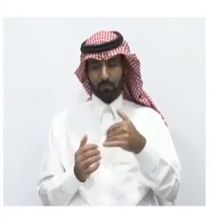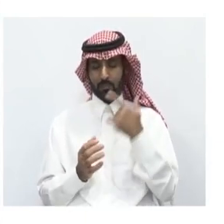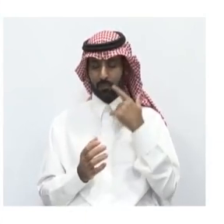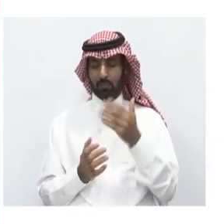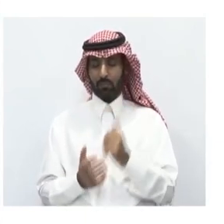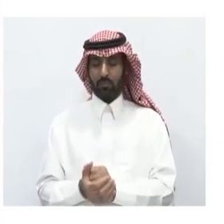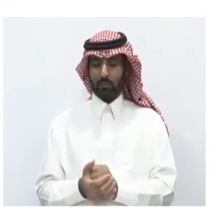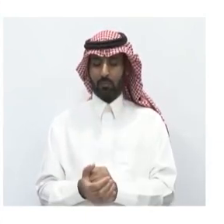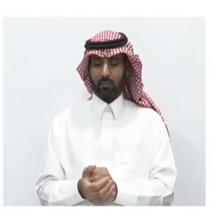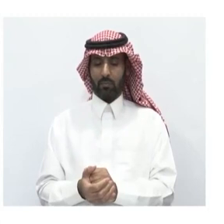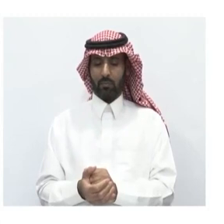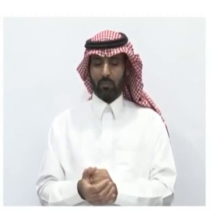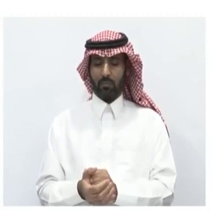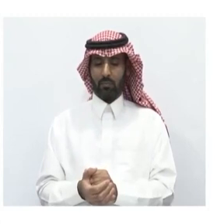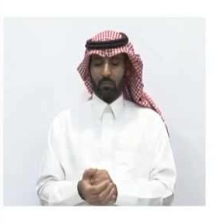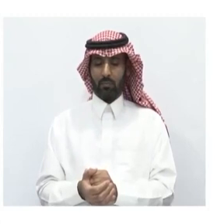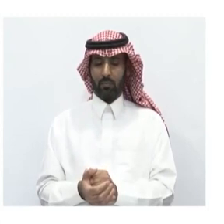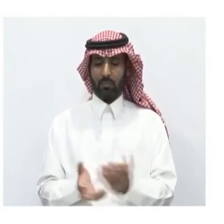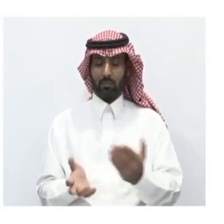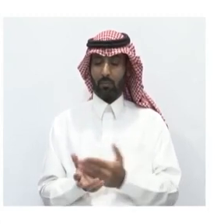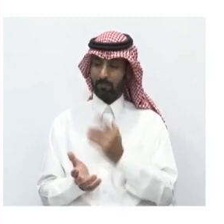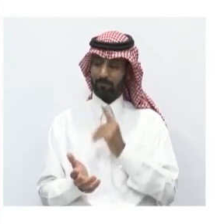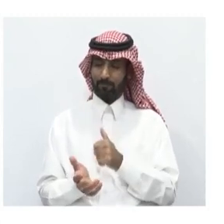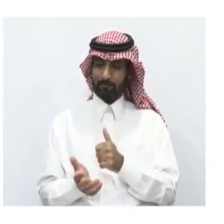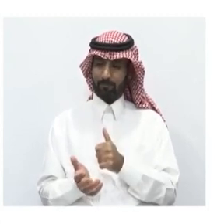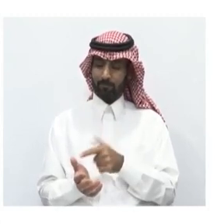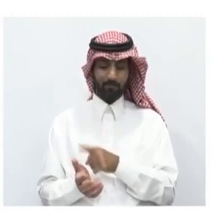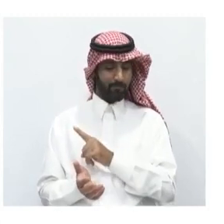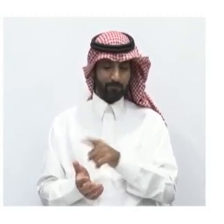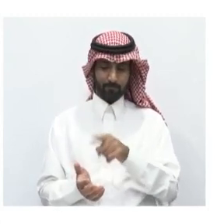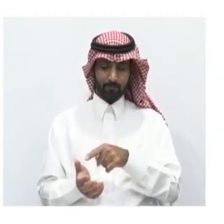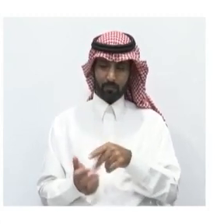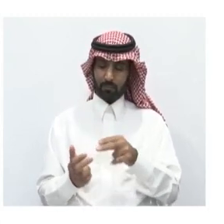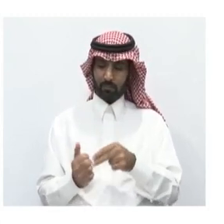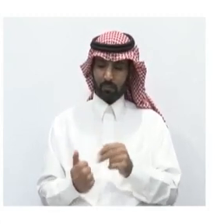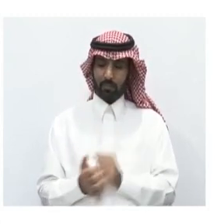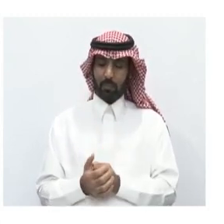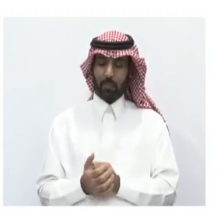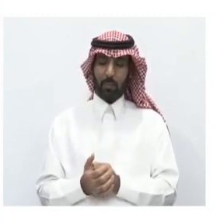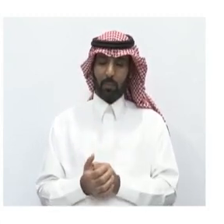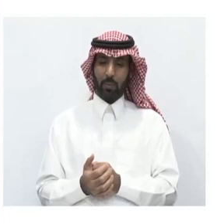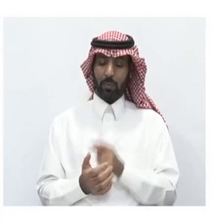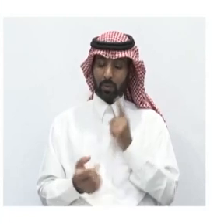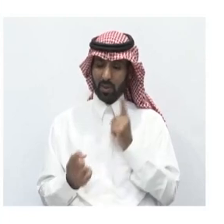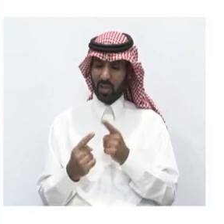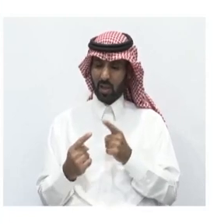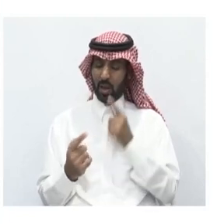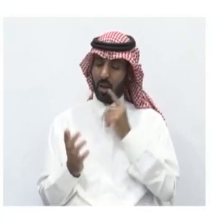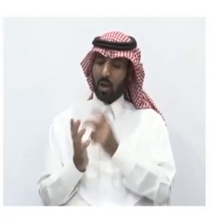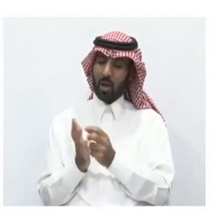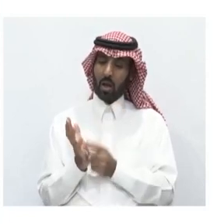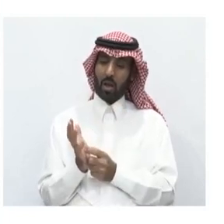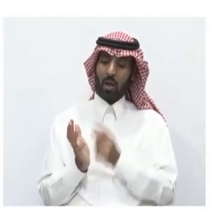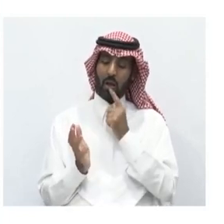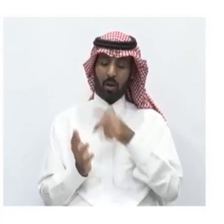it would be much easier if I could spread out. Unfortunately, that won't be possible. It's against our policy for